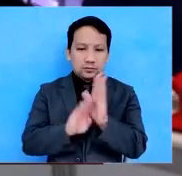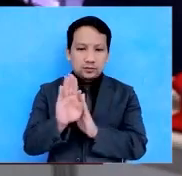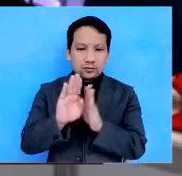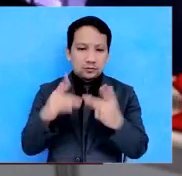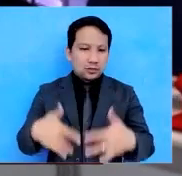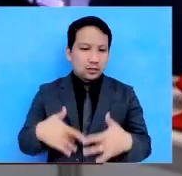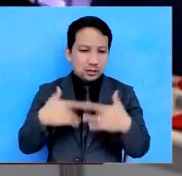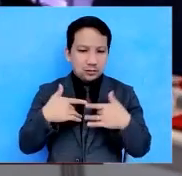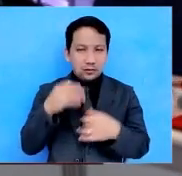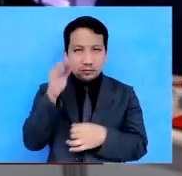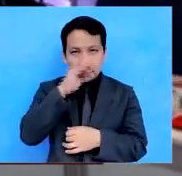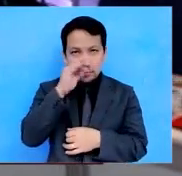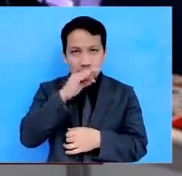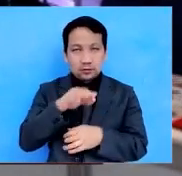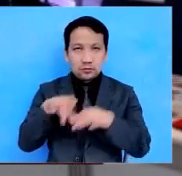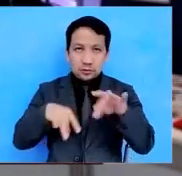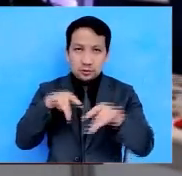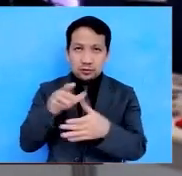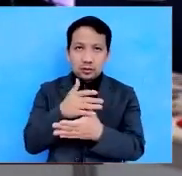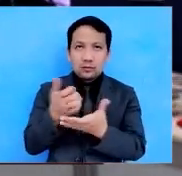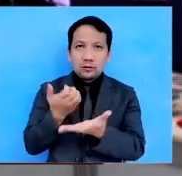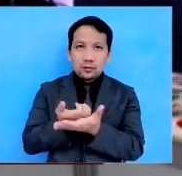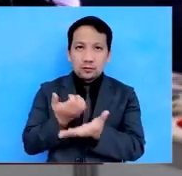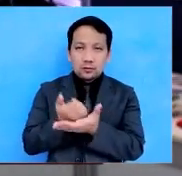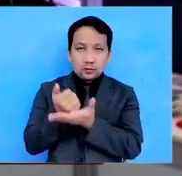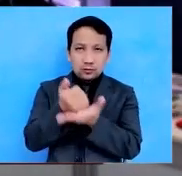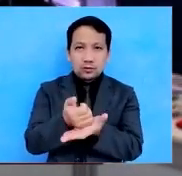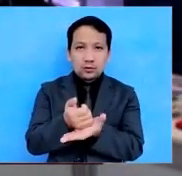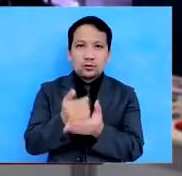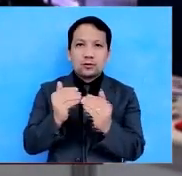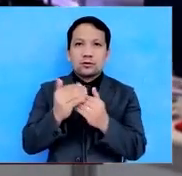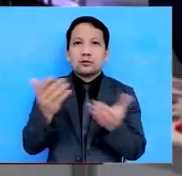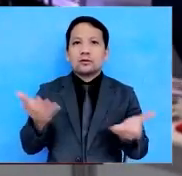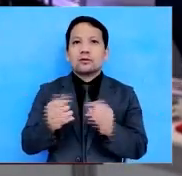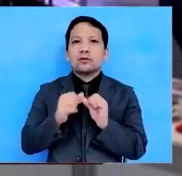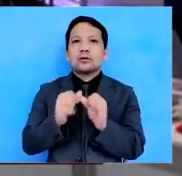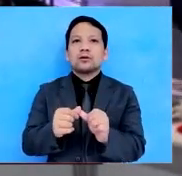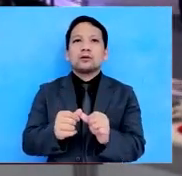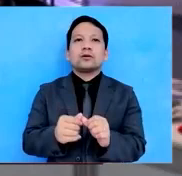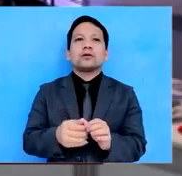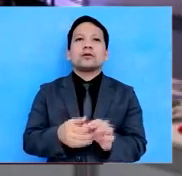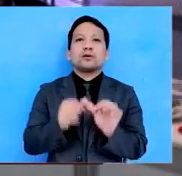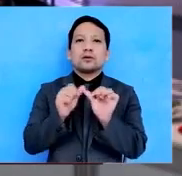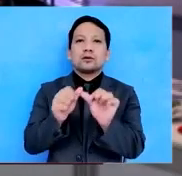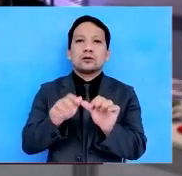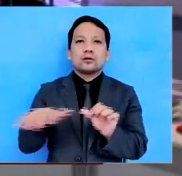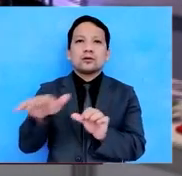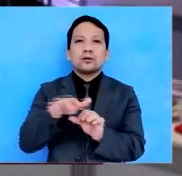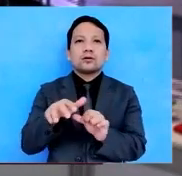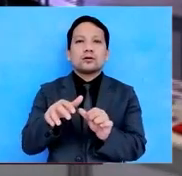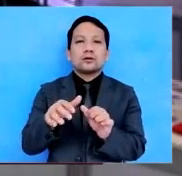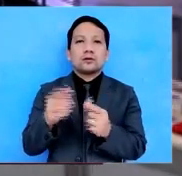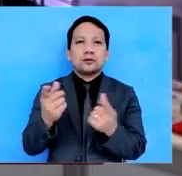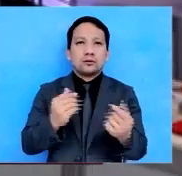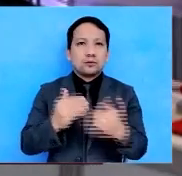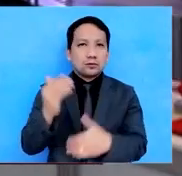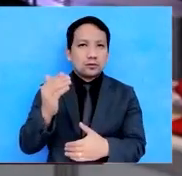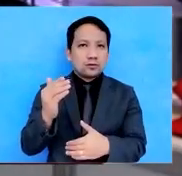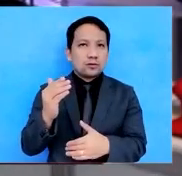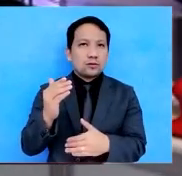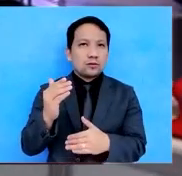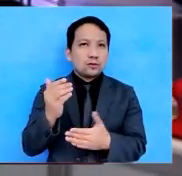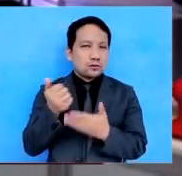I mean, in contributing to the economy. So we are just here. We will continue to do our role. We will continue to provide the